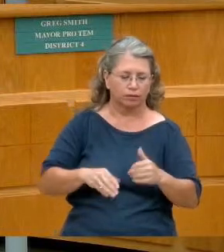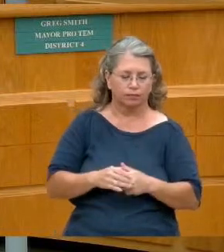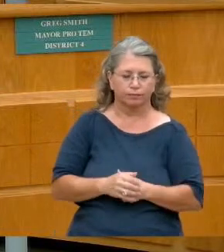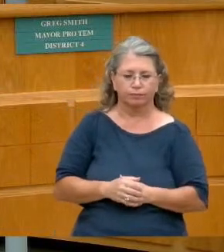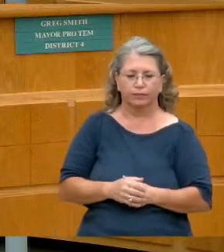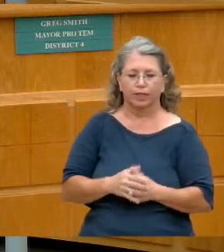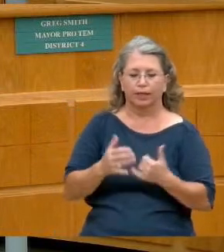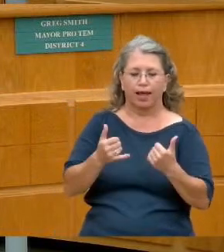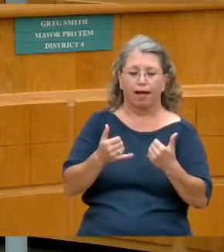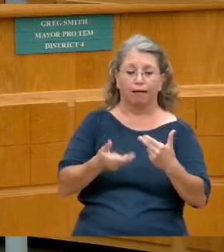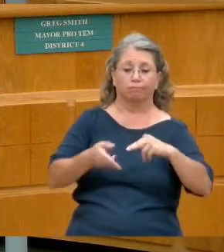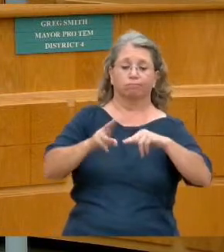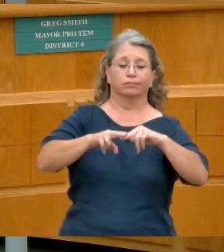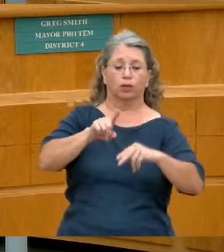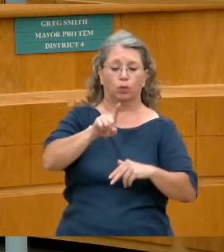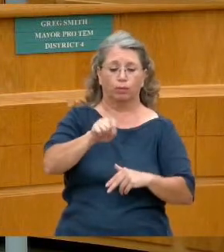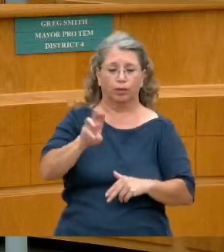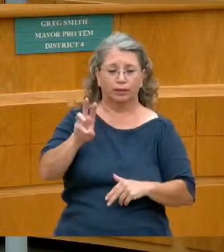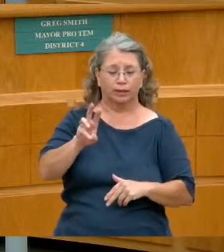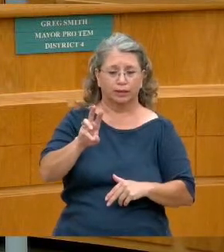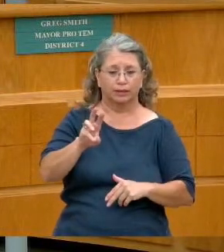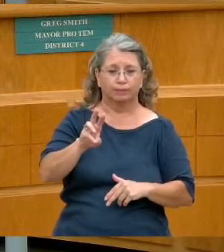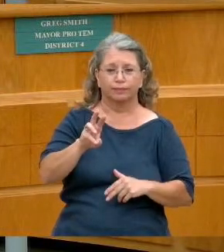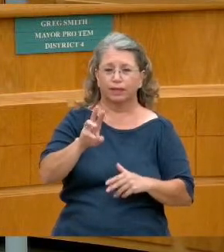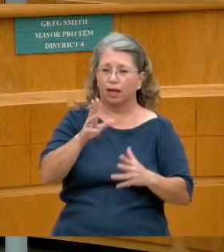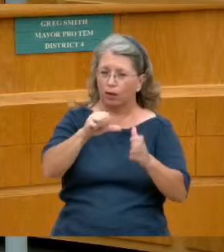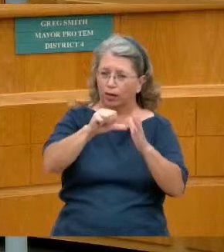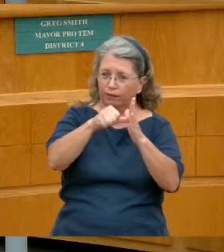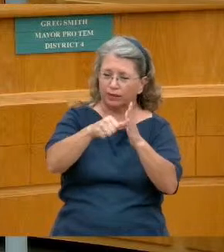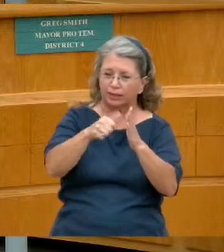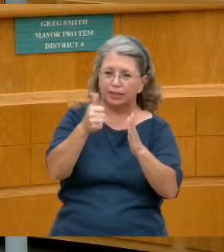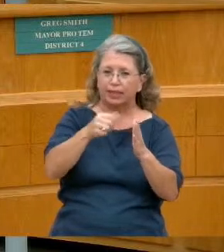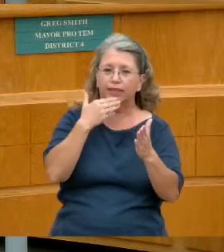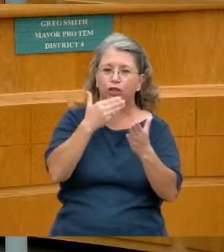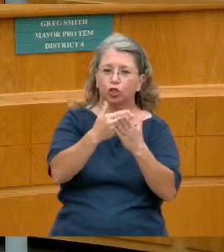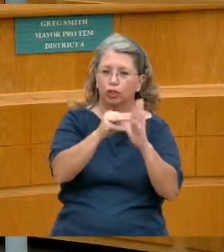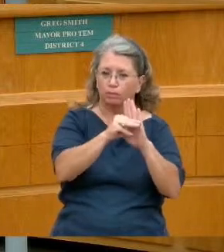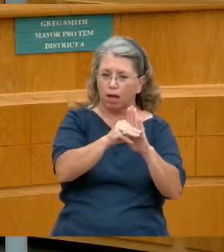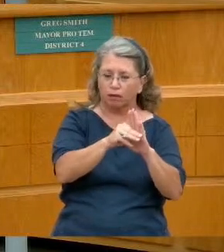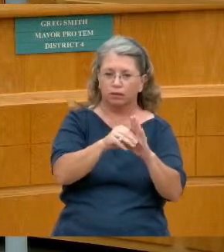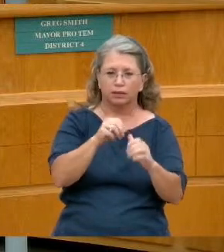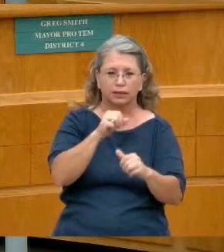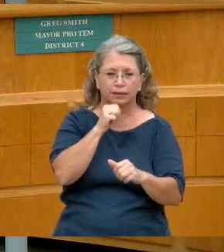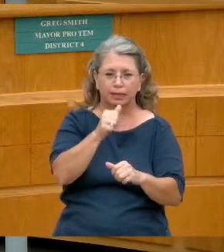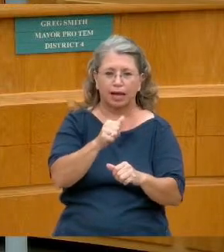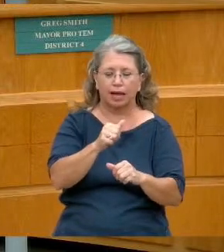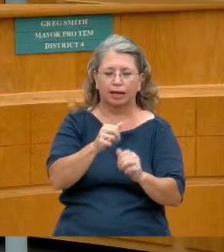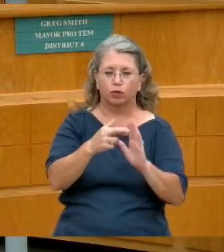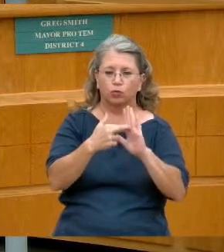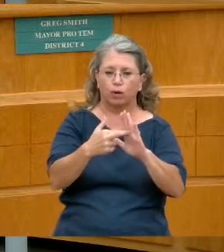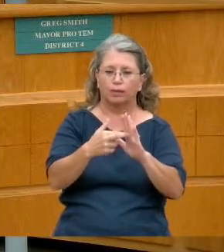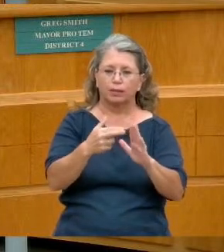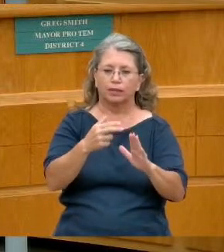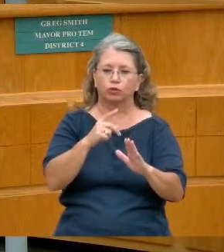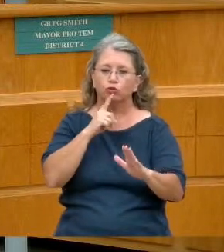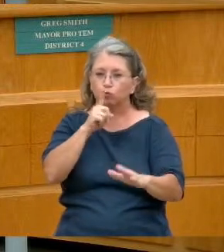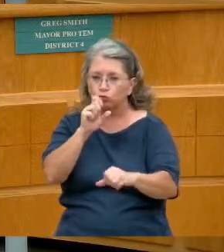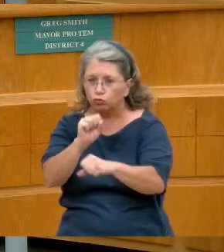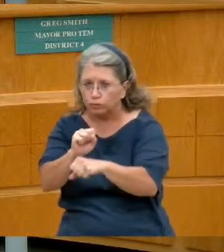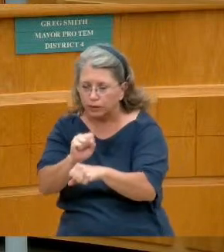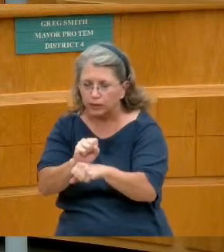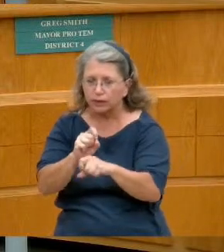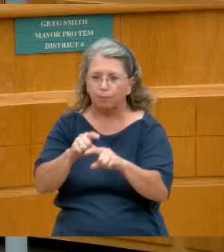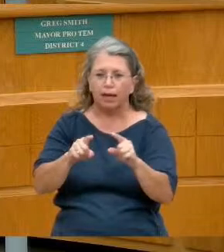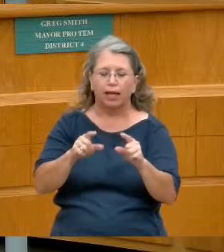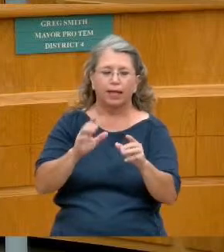that any good model is not an exact representation of reality. It's the simplest explanation we can make that explains